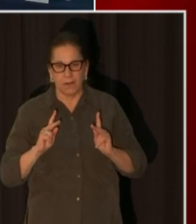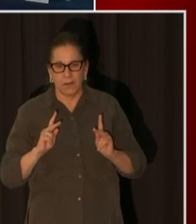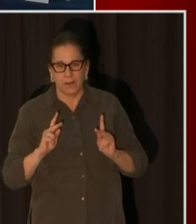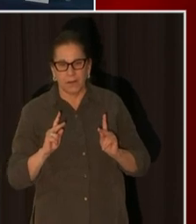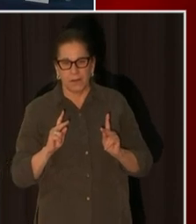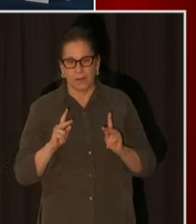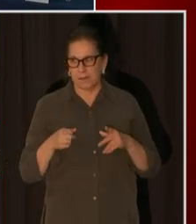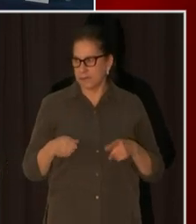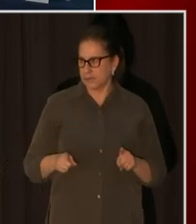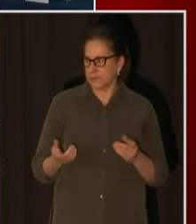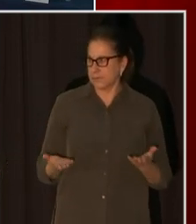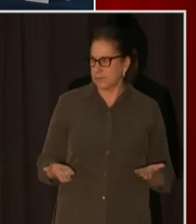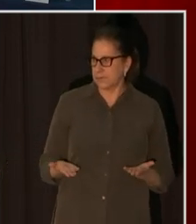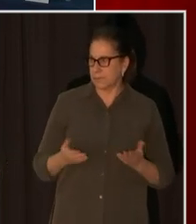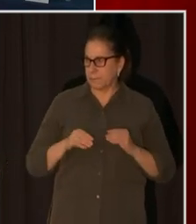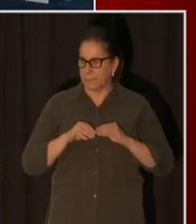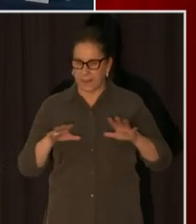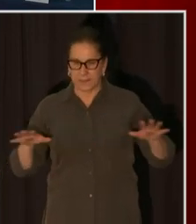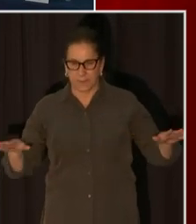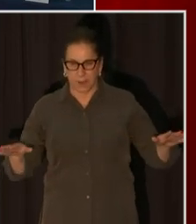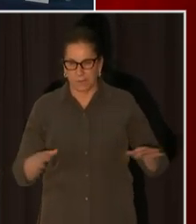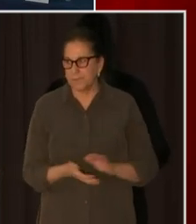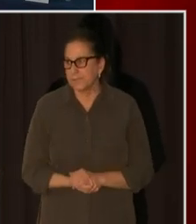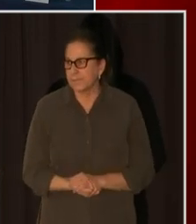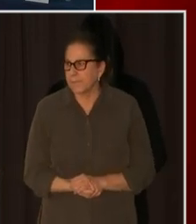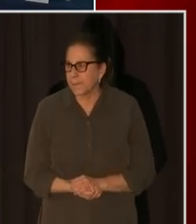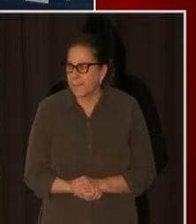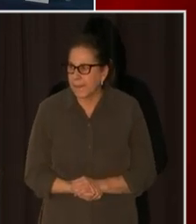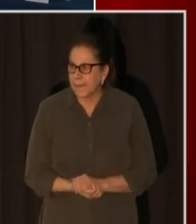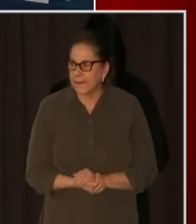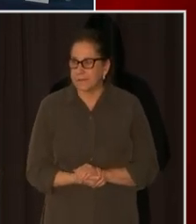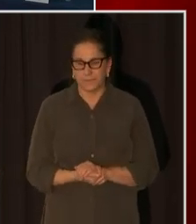week. The third and final